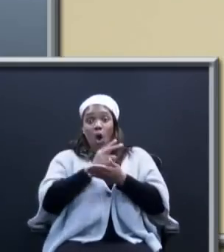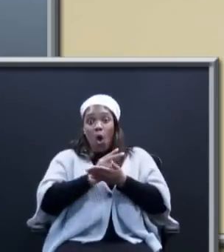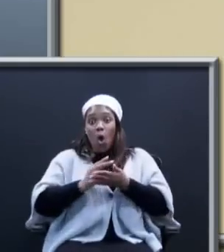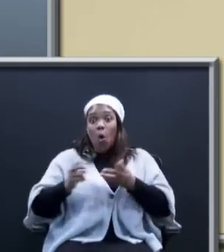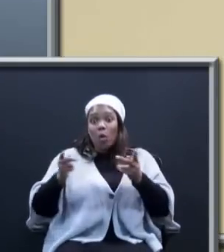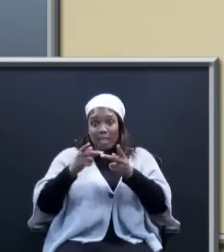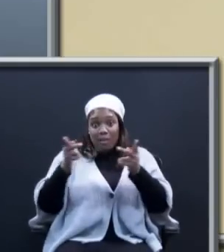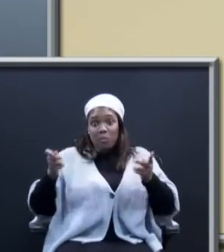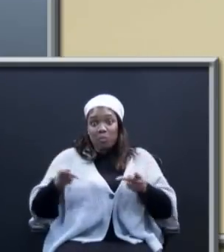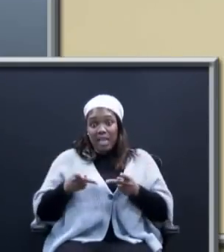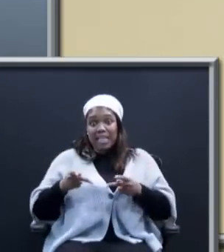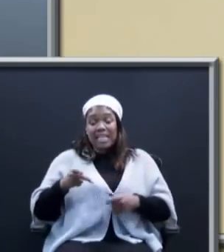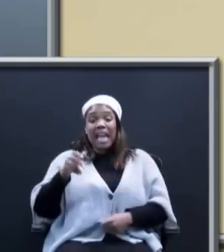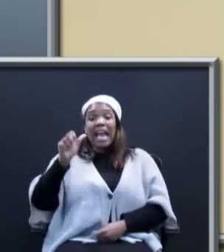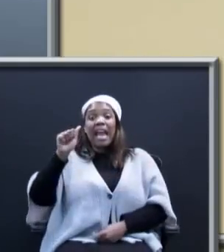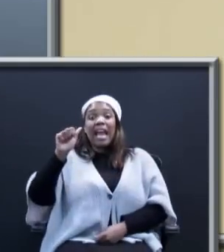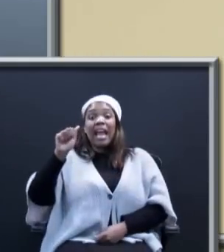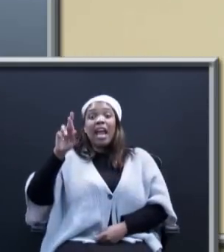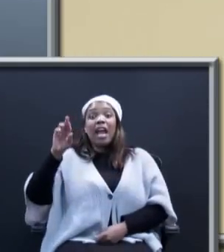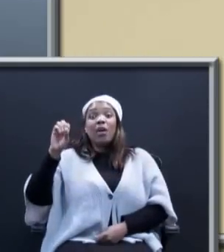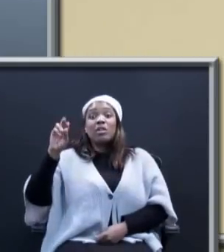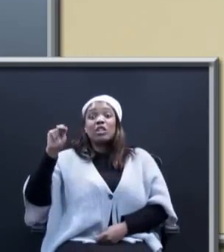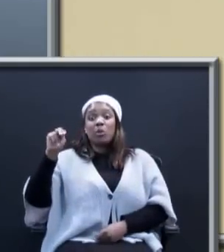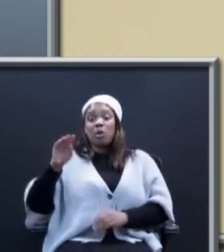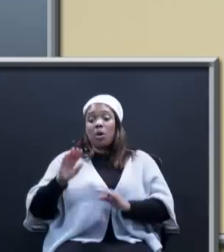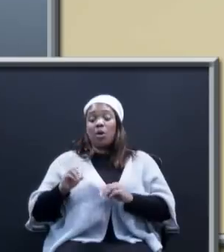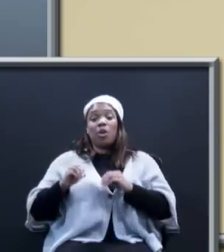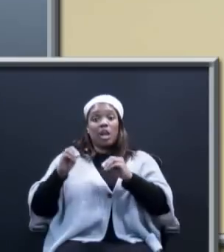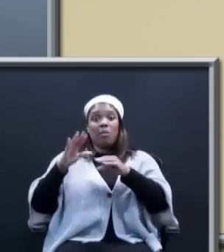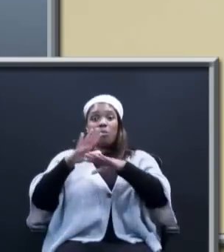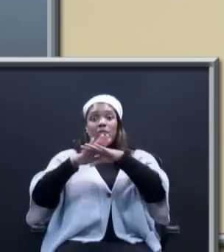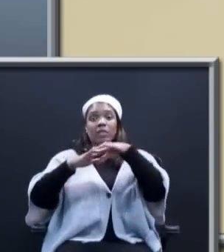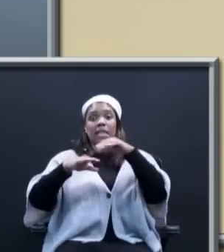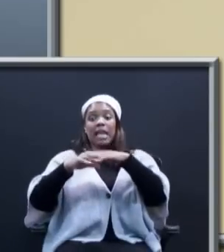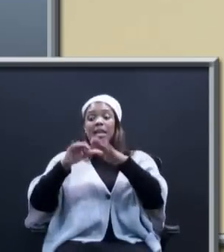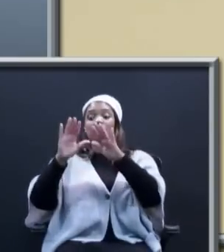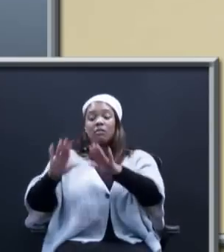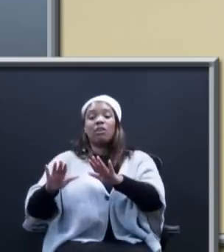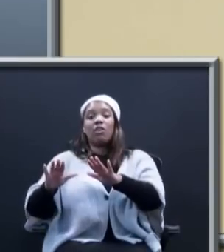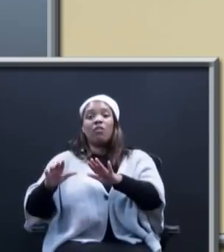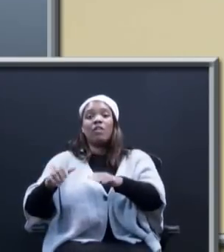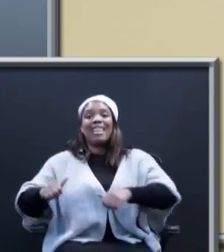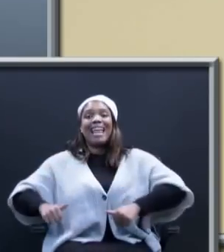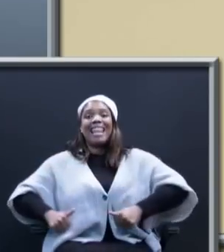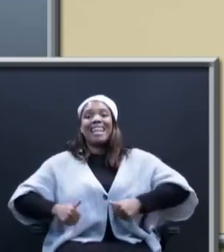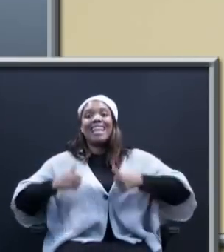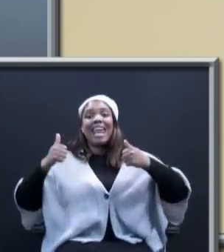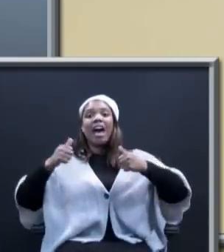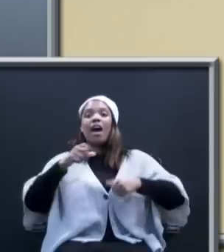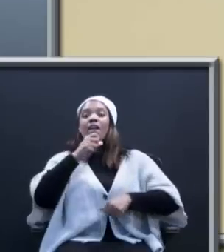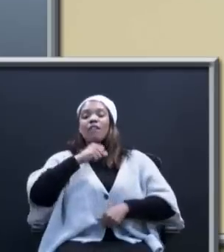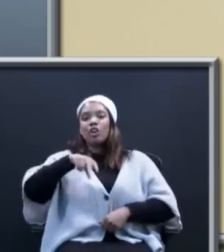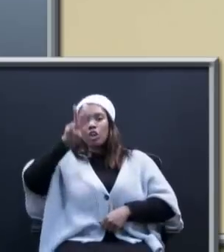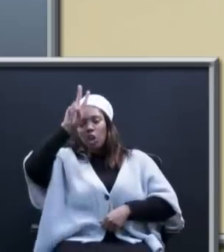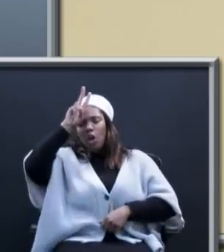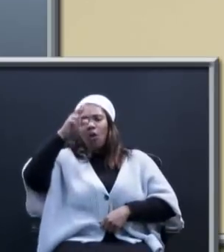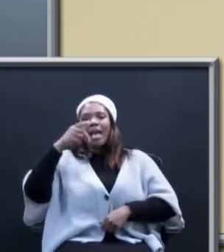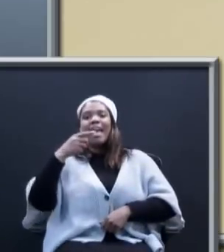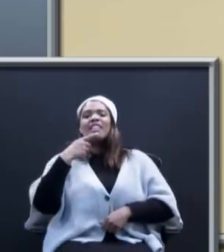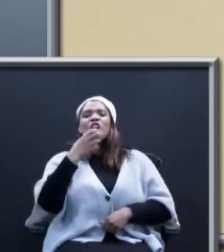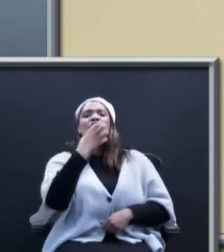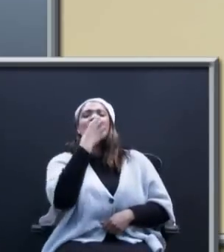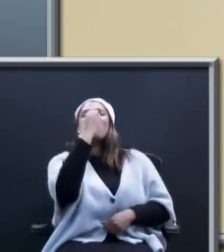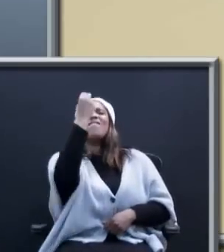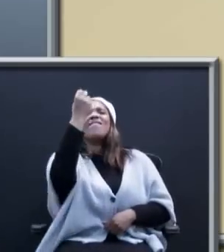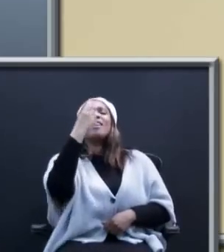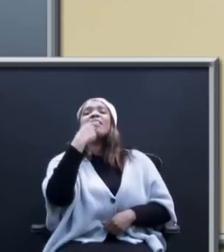Uh-huh. And Aaron shall lay both his hands upon the head of the live goat. Uh-huh. And confess over him all the iniquities of the